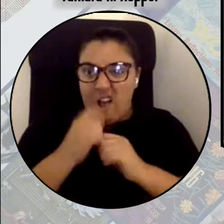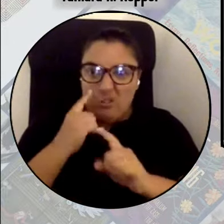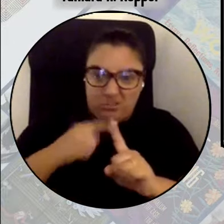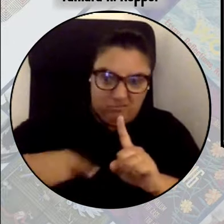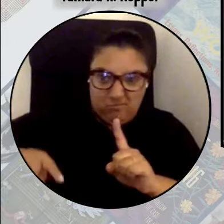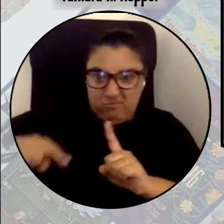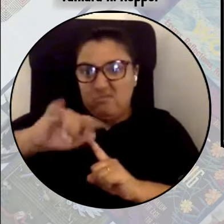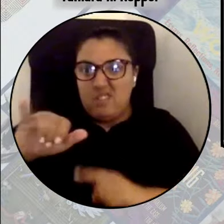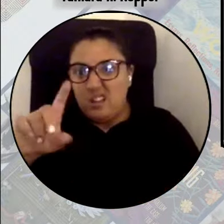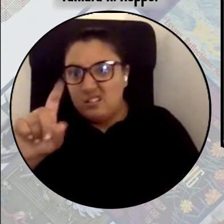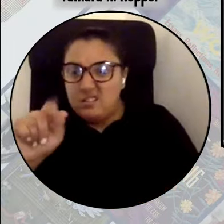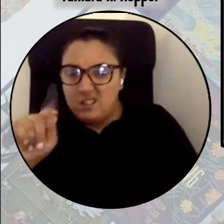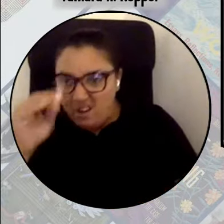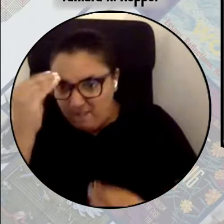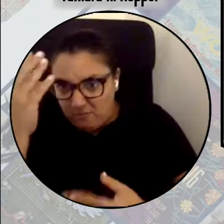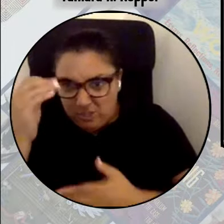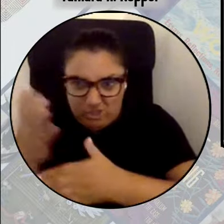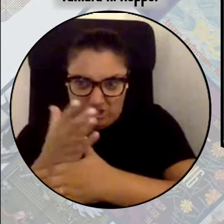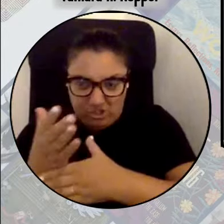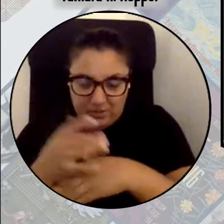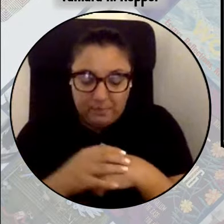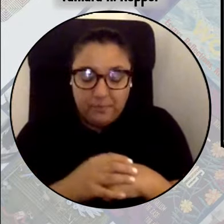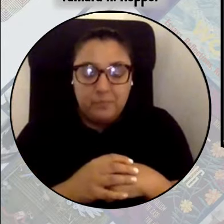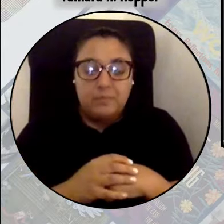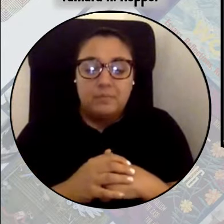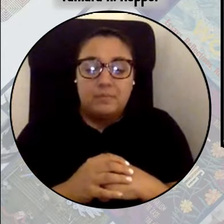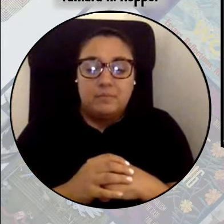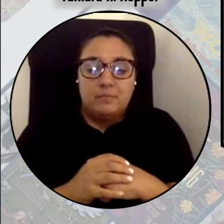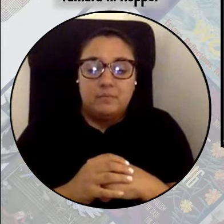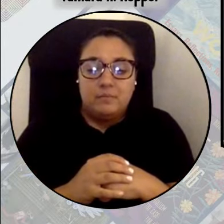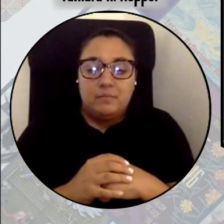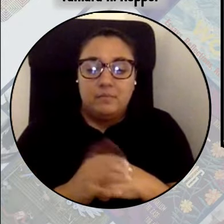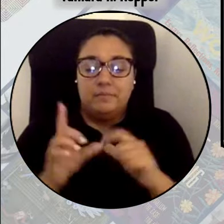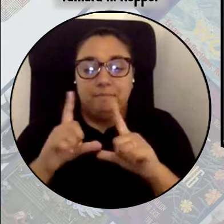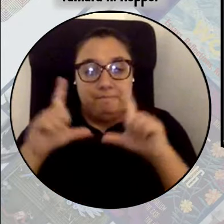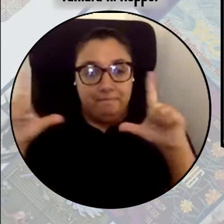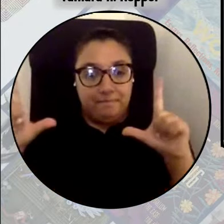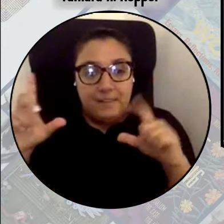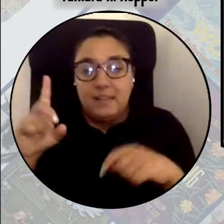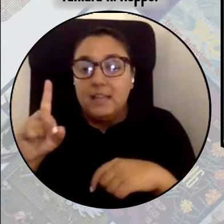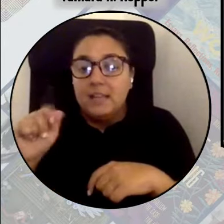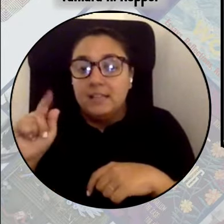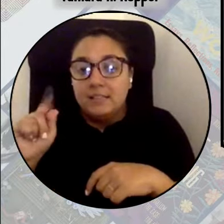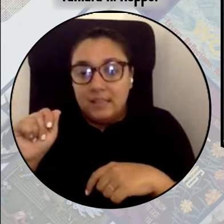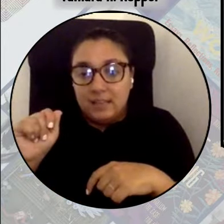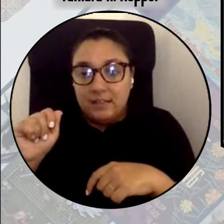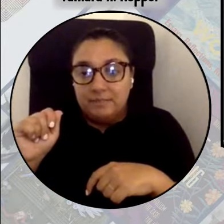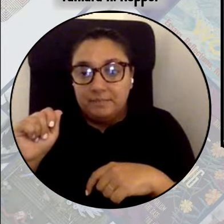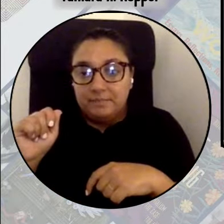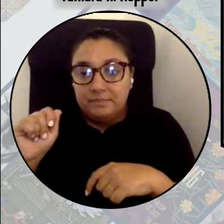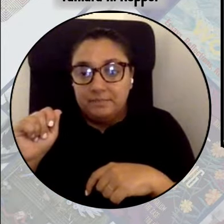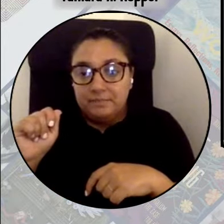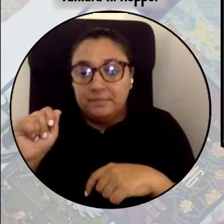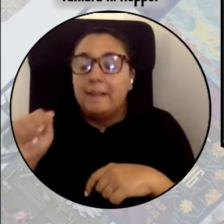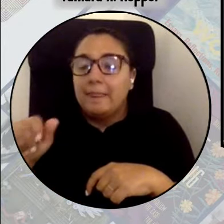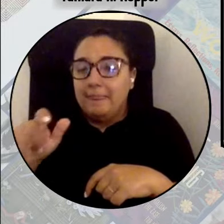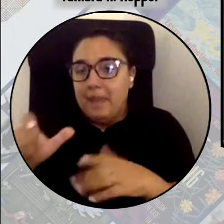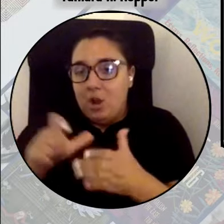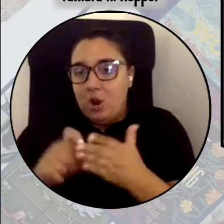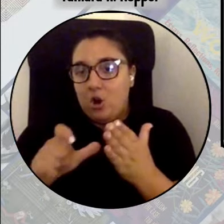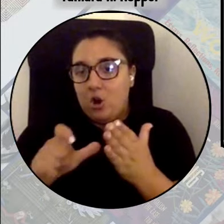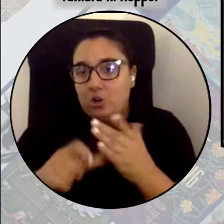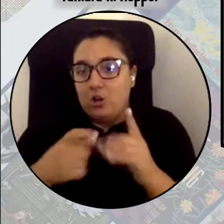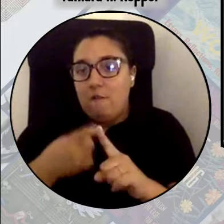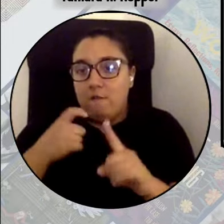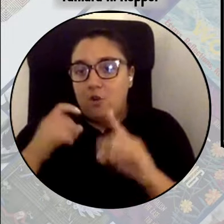this is an article, this is from the legal scholar law professor Bill Ong-Hing, and he says, though it may be